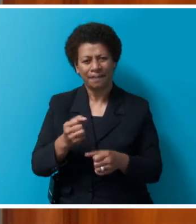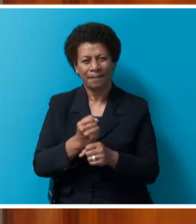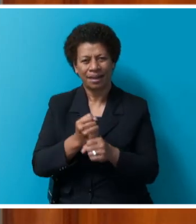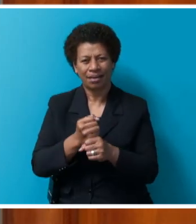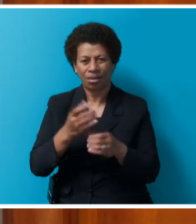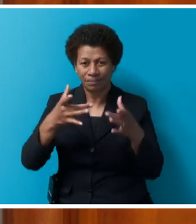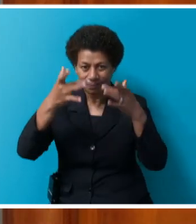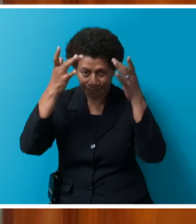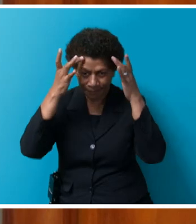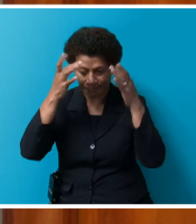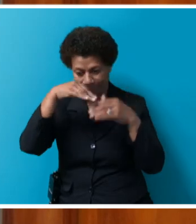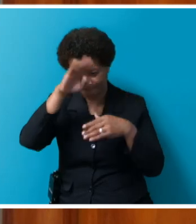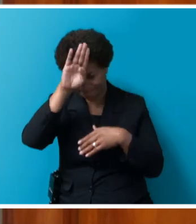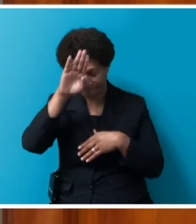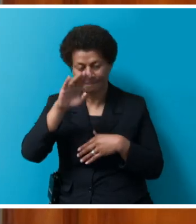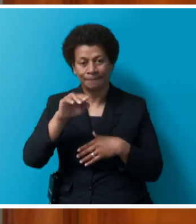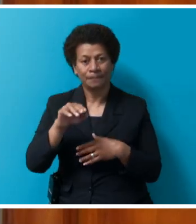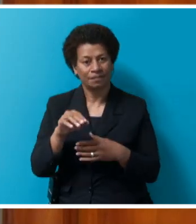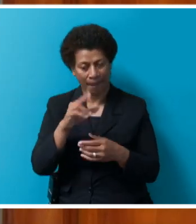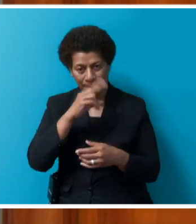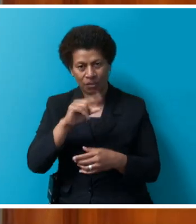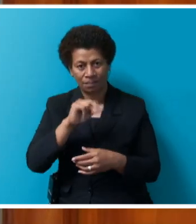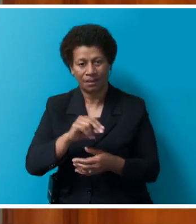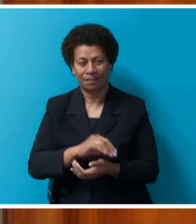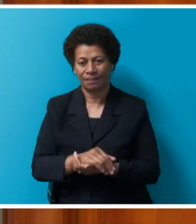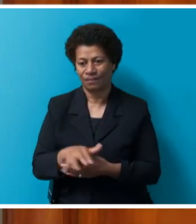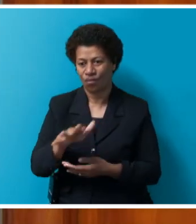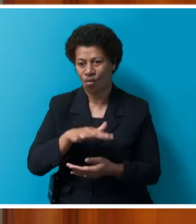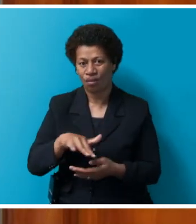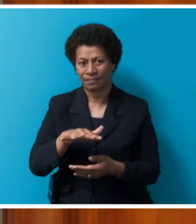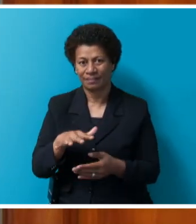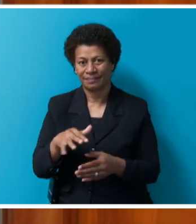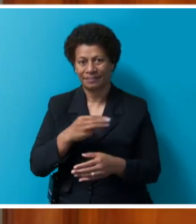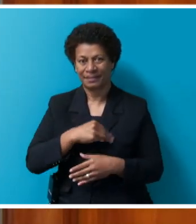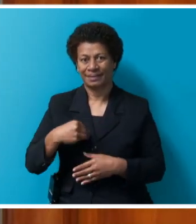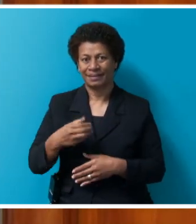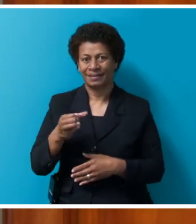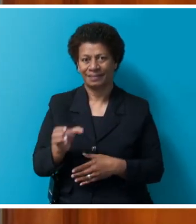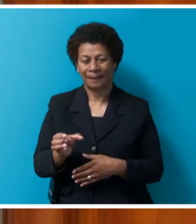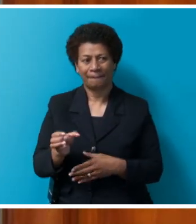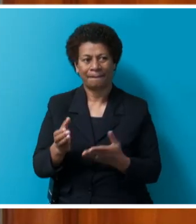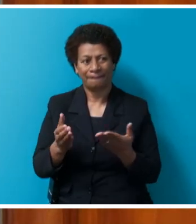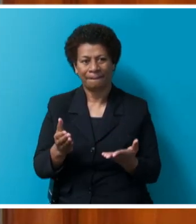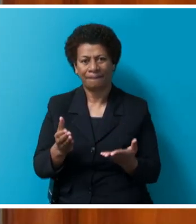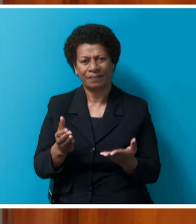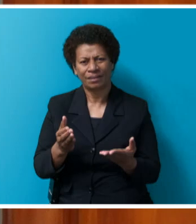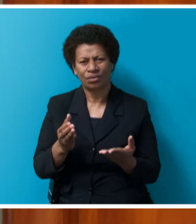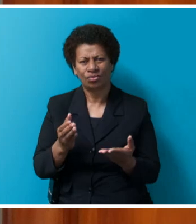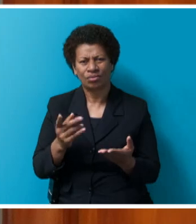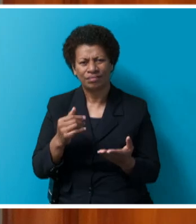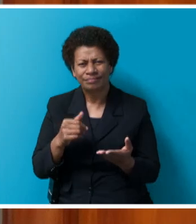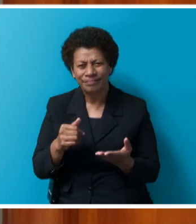our voters of the coalition government that has brought the change to restore what was only hidden, not